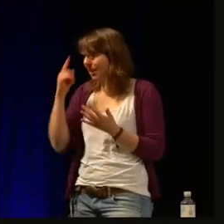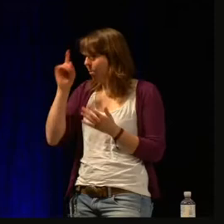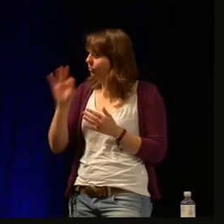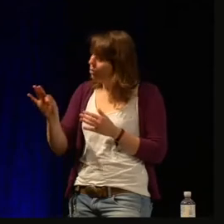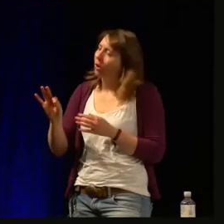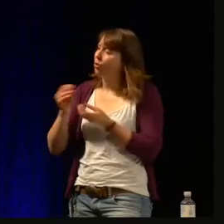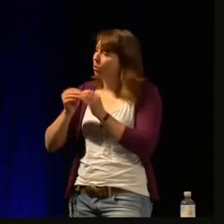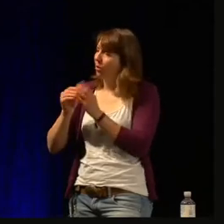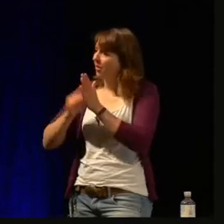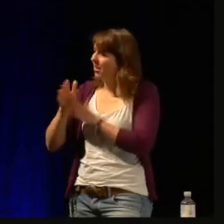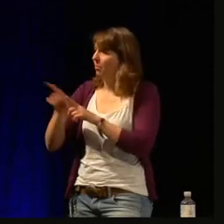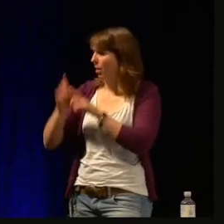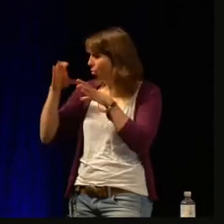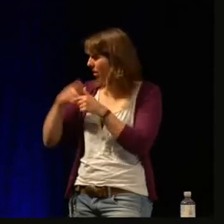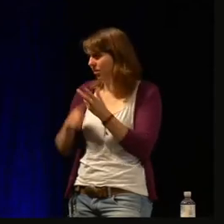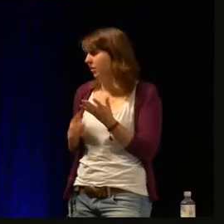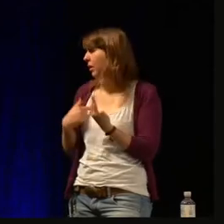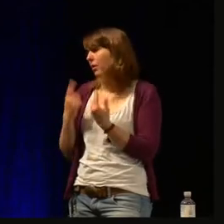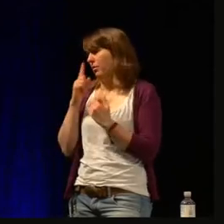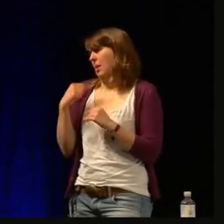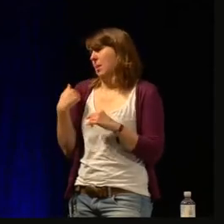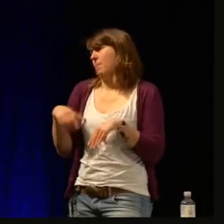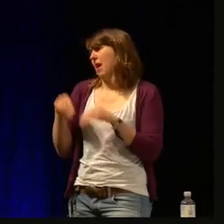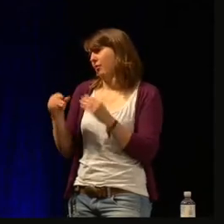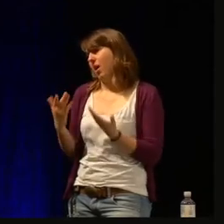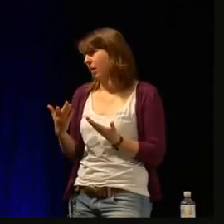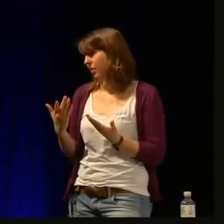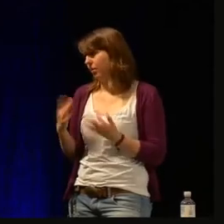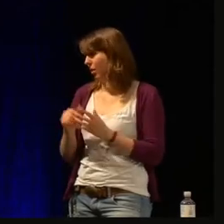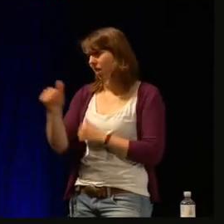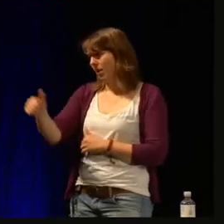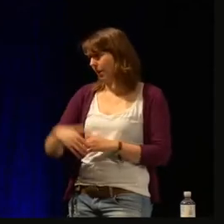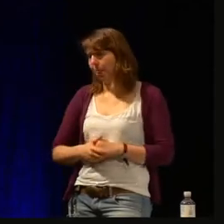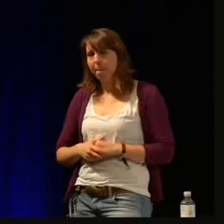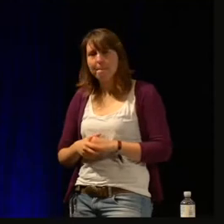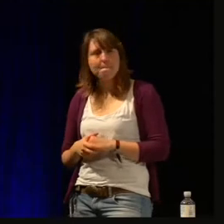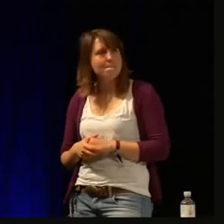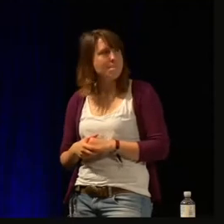But in the research for that is still sort of